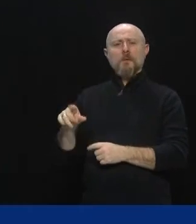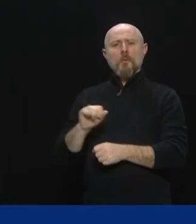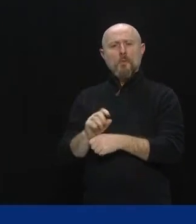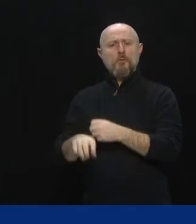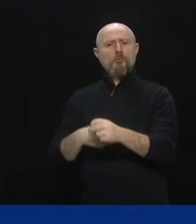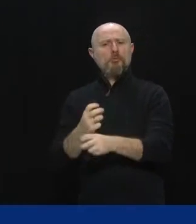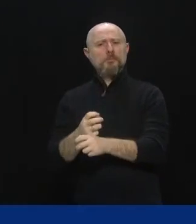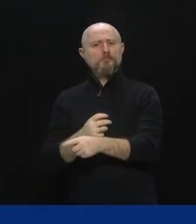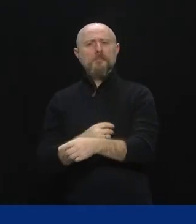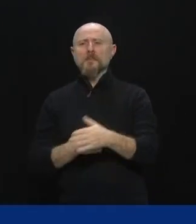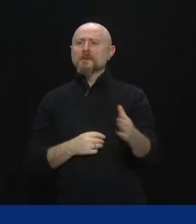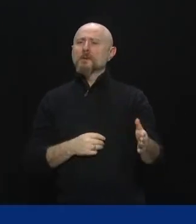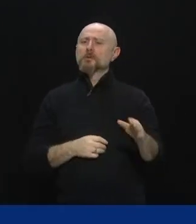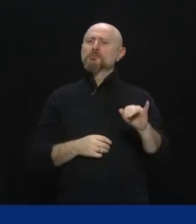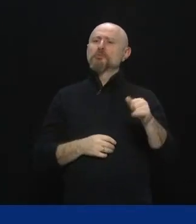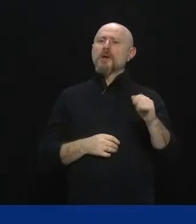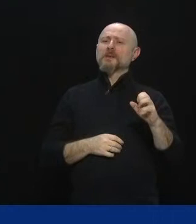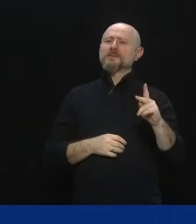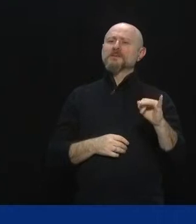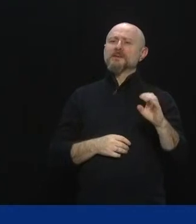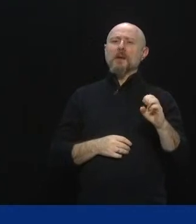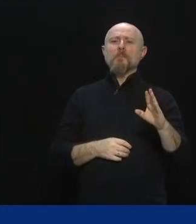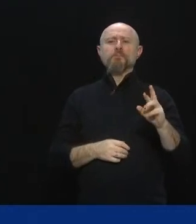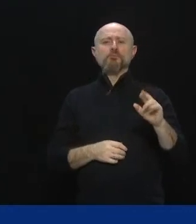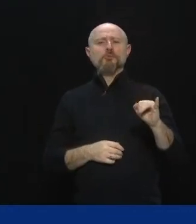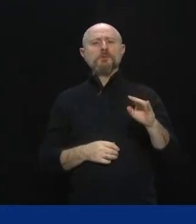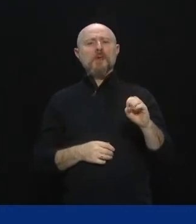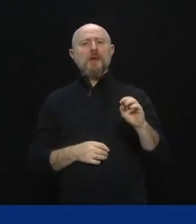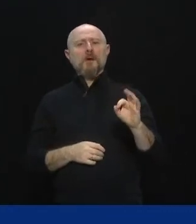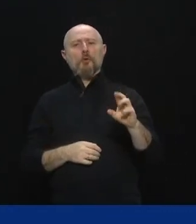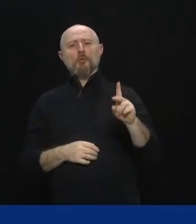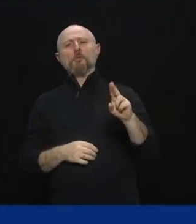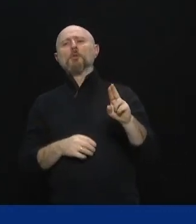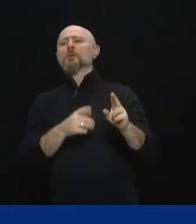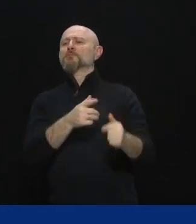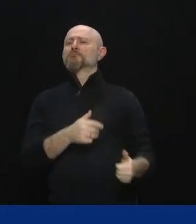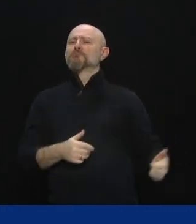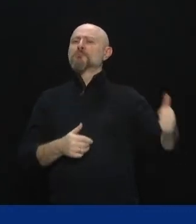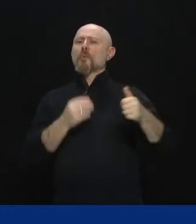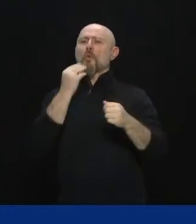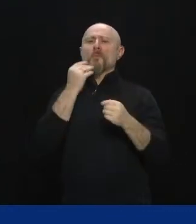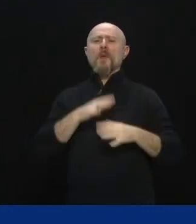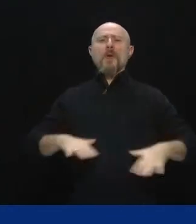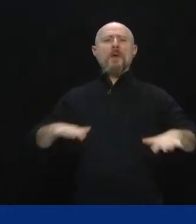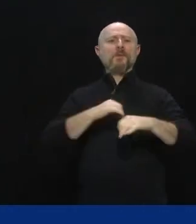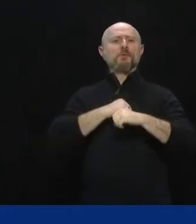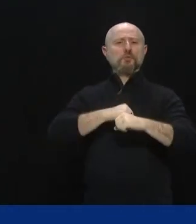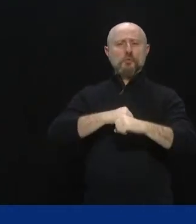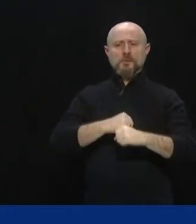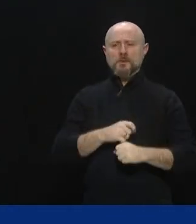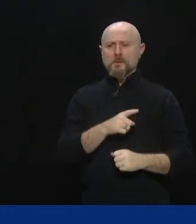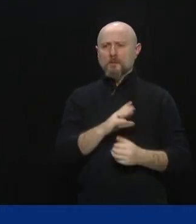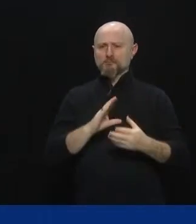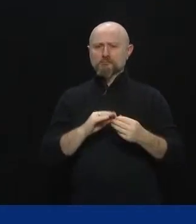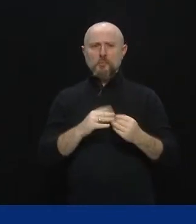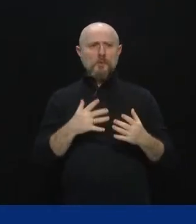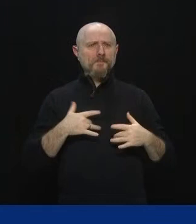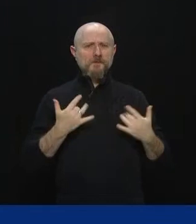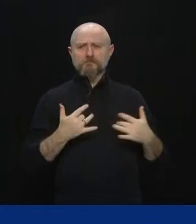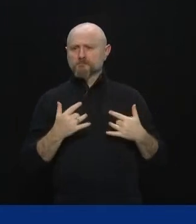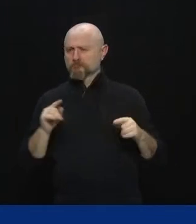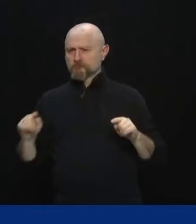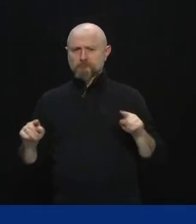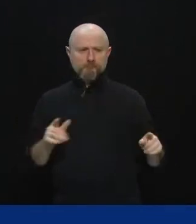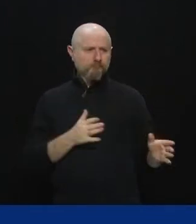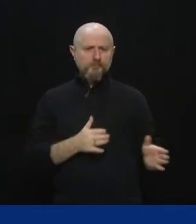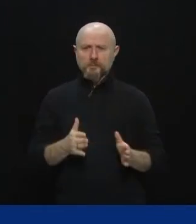Bray, our Commissioner of Division of Homeland Security and Emergency Services, can give us an update on what we've experienced, what we're doing, how positioned and ready we are, and then we'll be